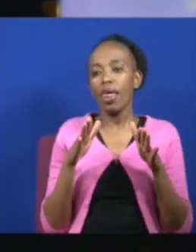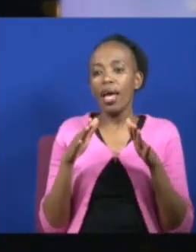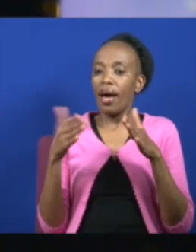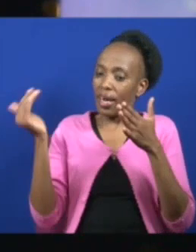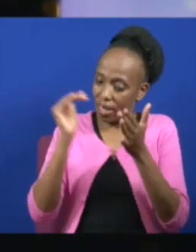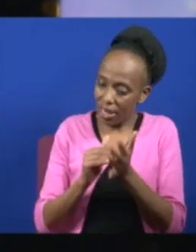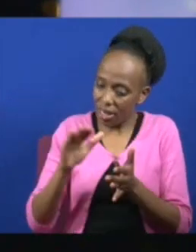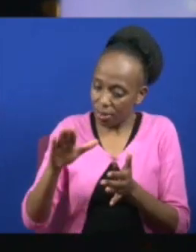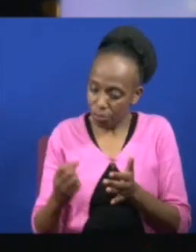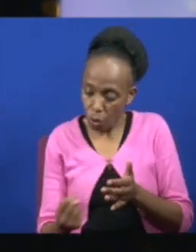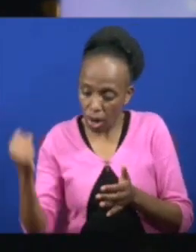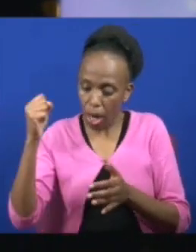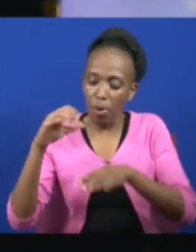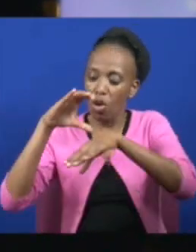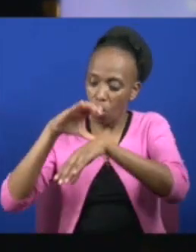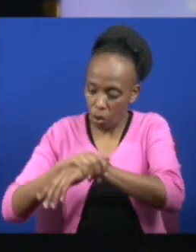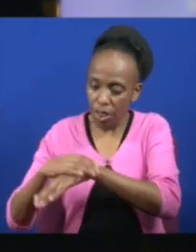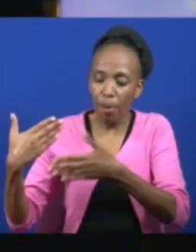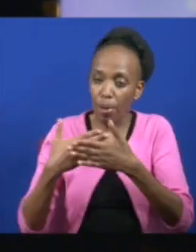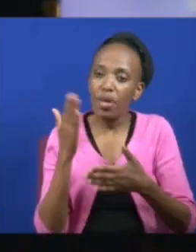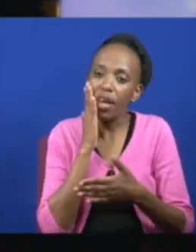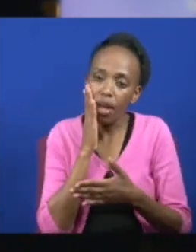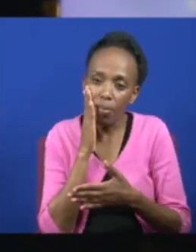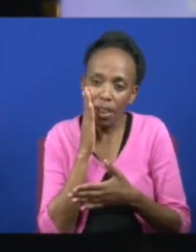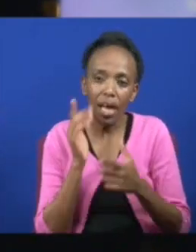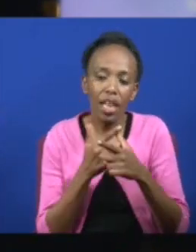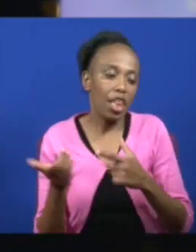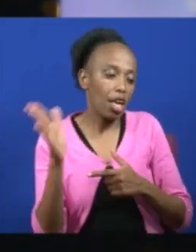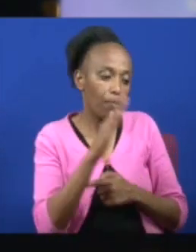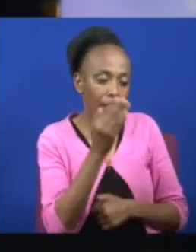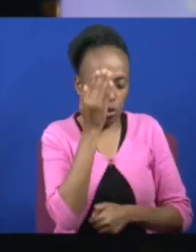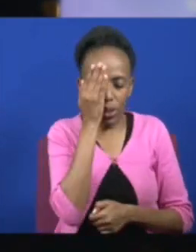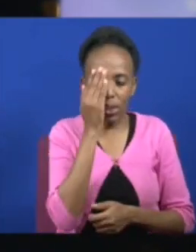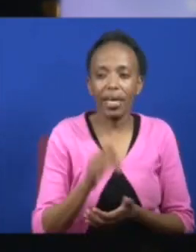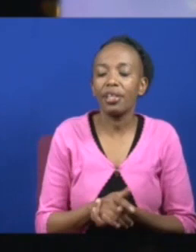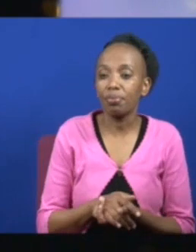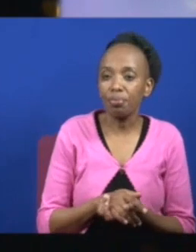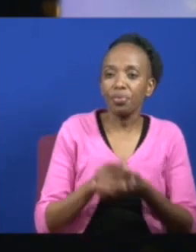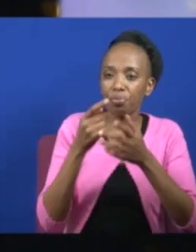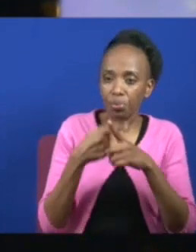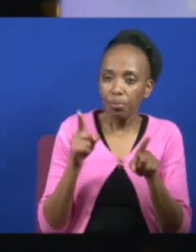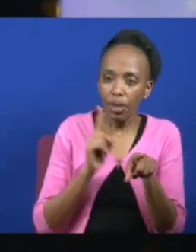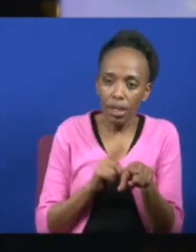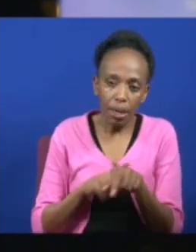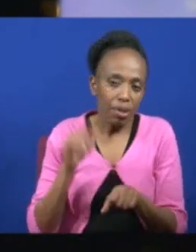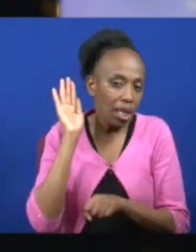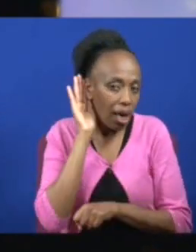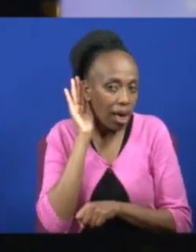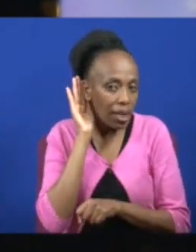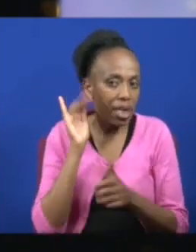up, took the child and his mother and went to the land of Israel. But when he heard